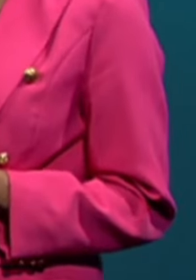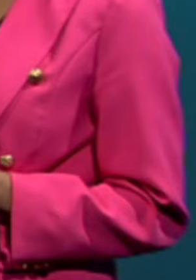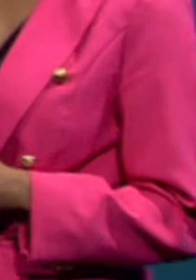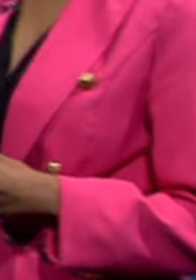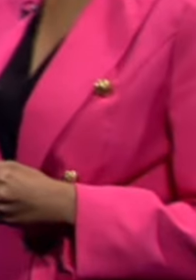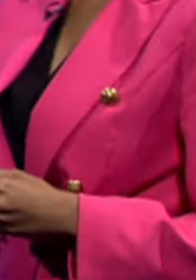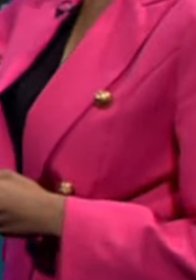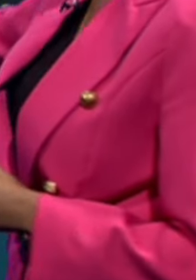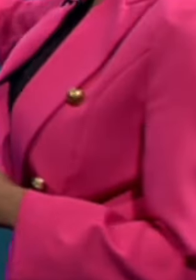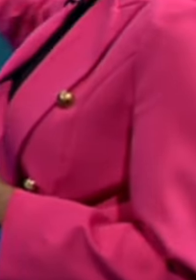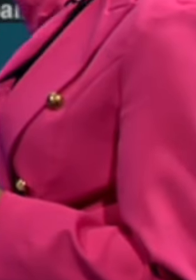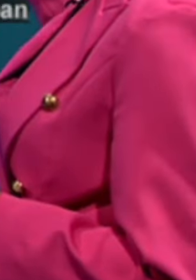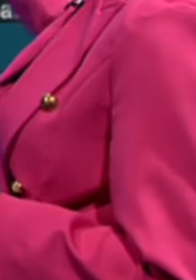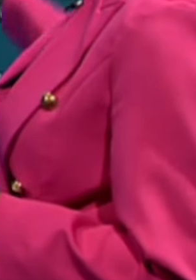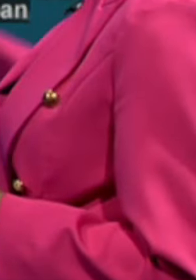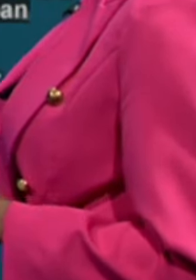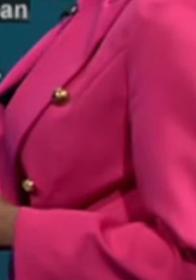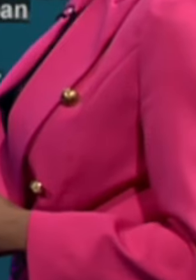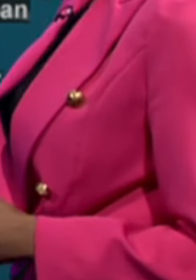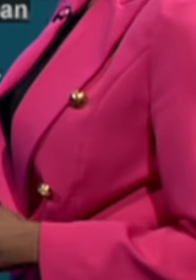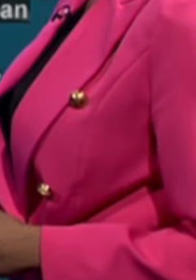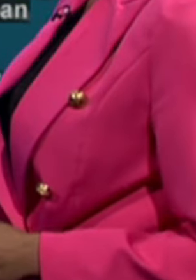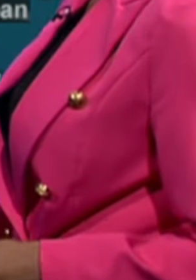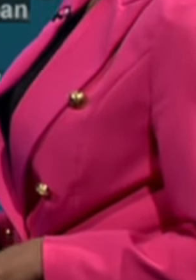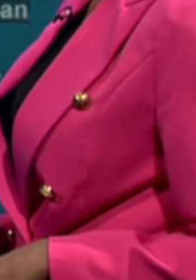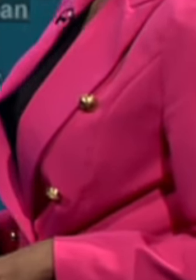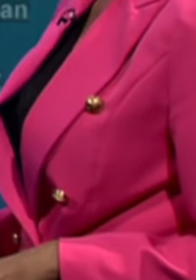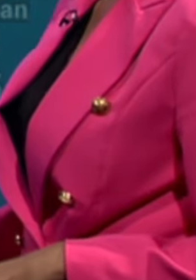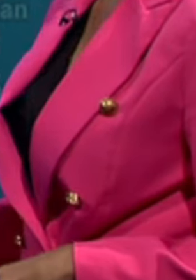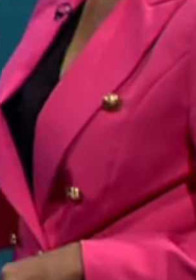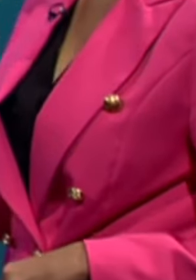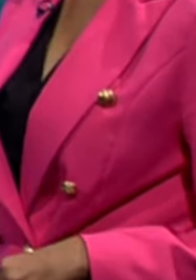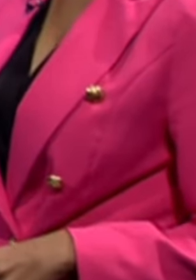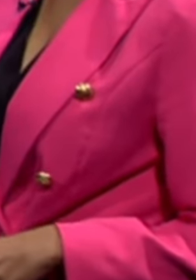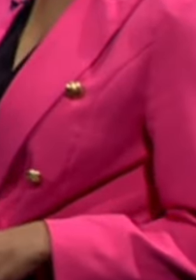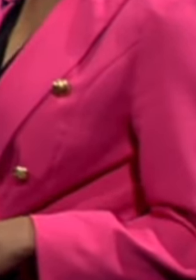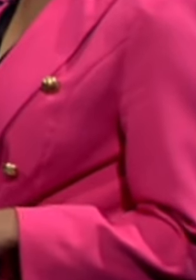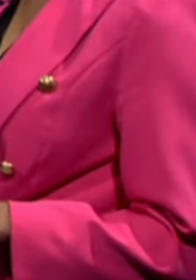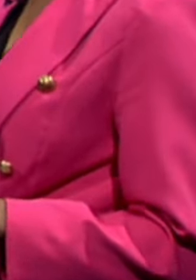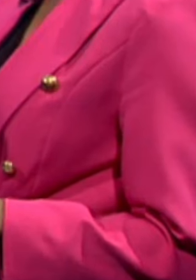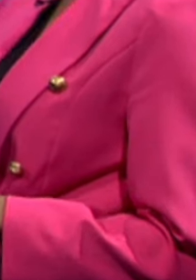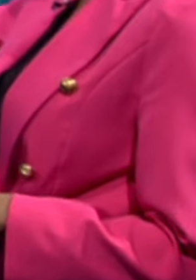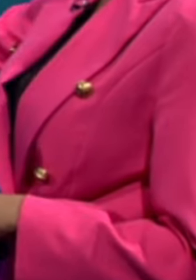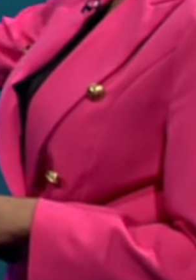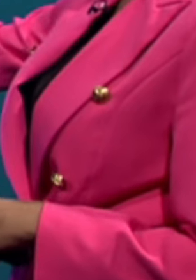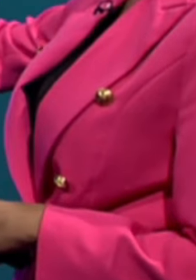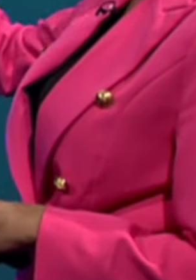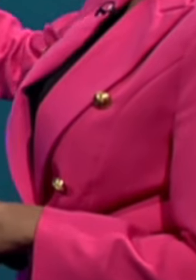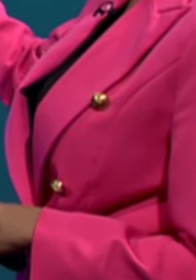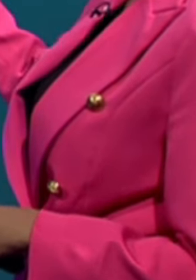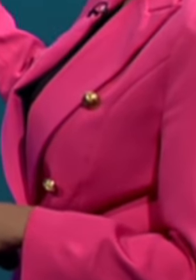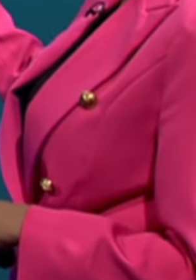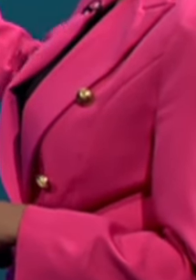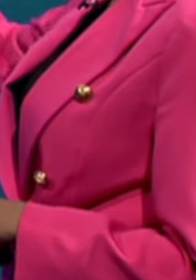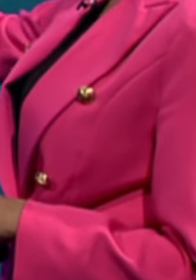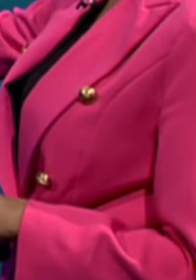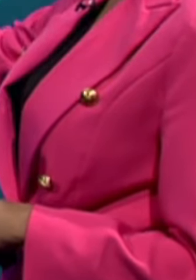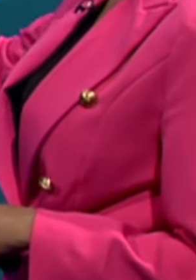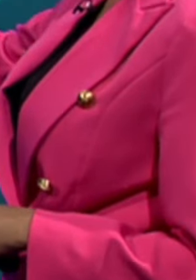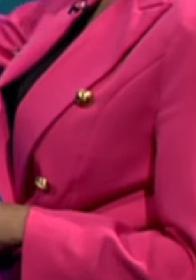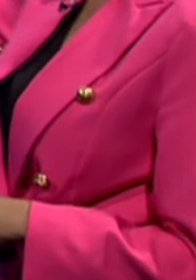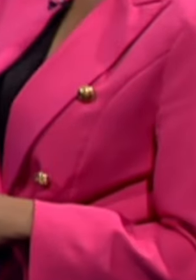diperesente di le 60 mme karolo ya Lebopo e tla nna le kgone go itemogela mouane mme re ba maemo a bosa ba na le kgone go re tsibusa ka dipula tsa maatla ka dibe